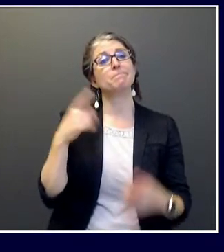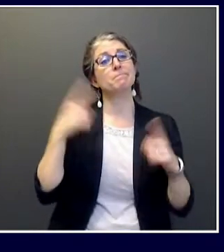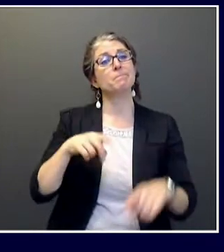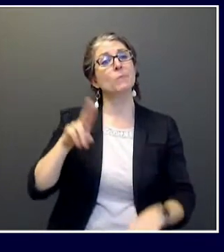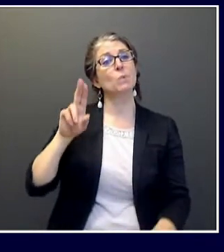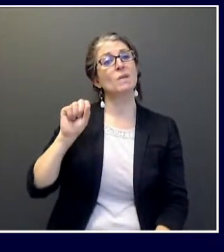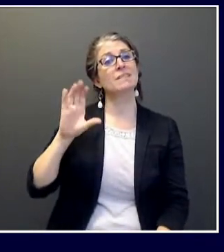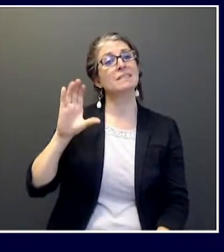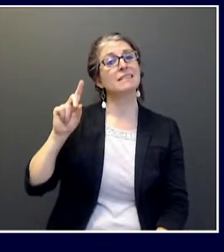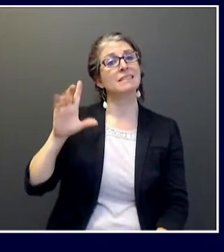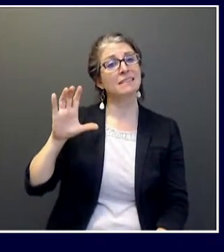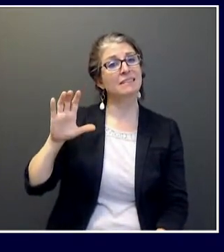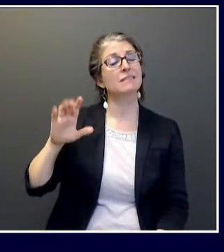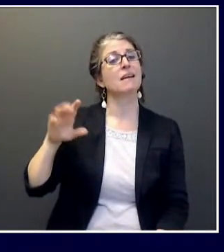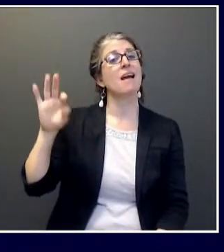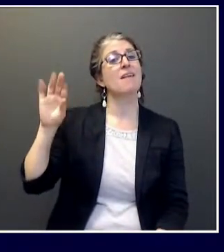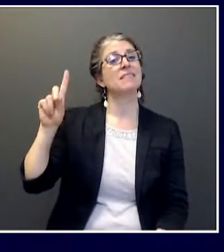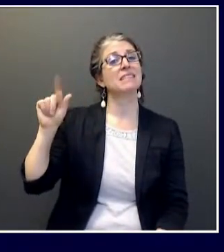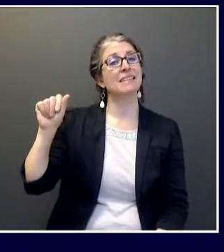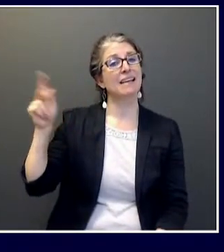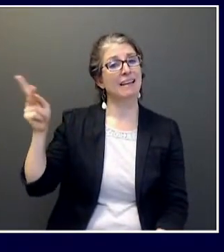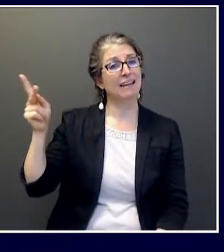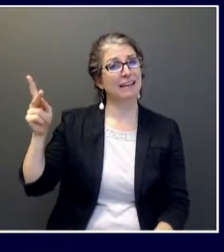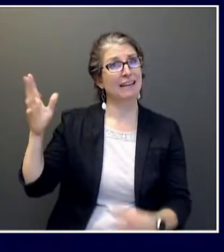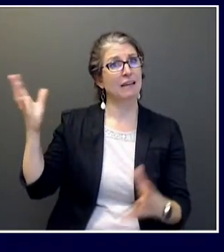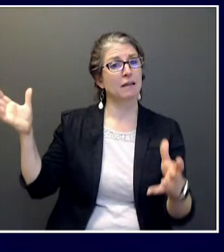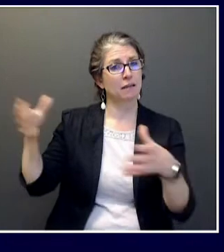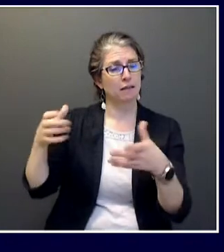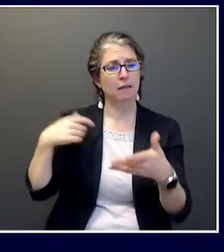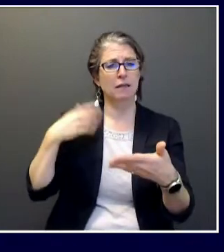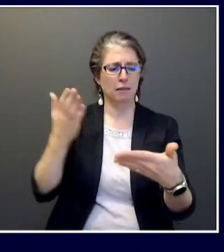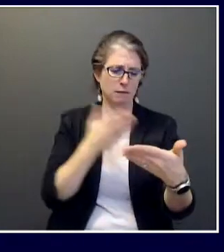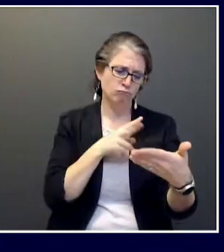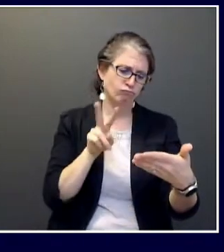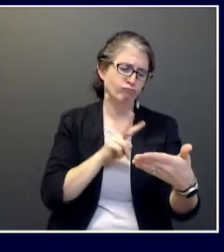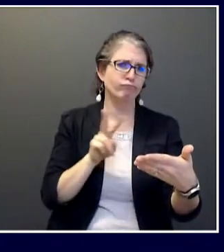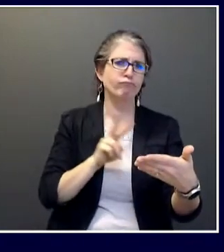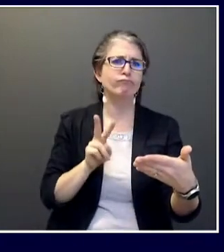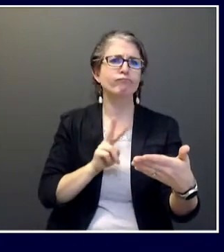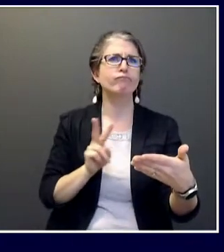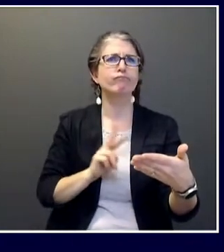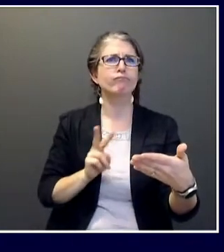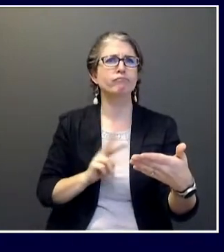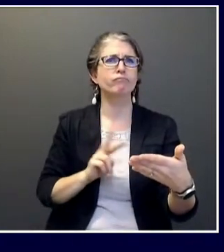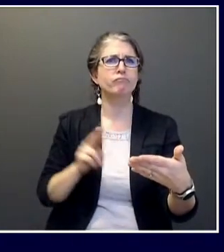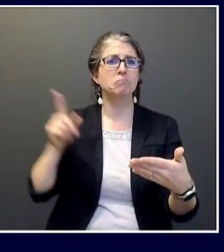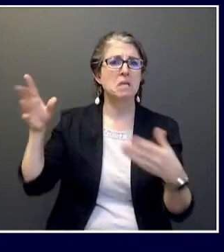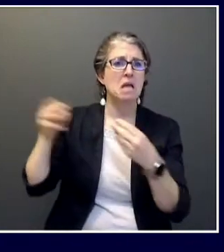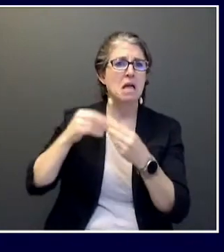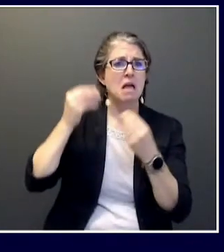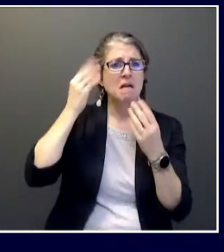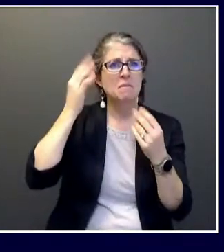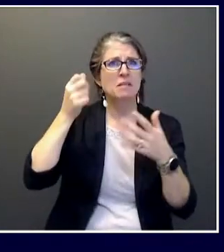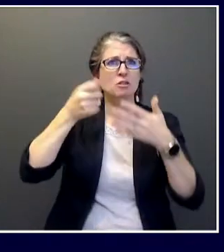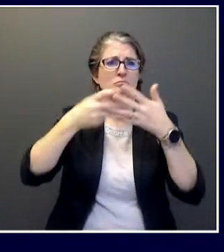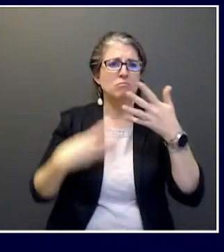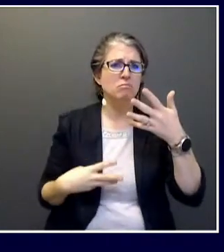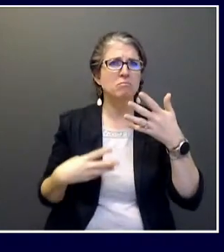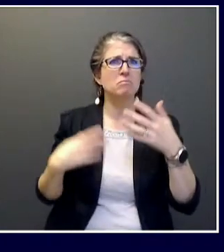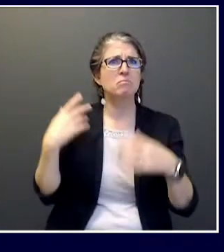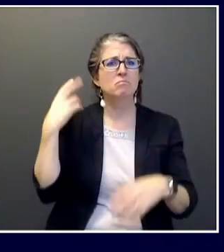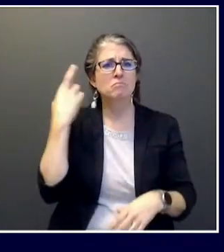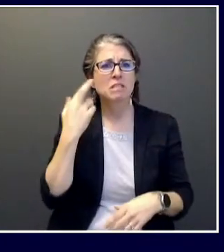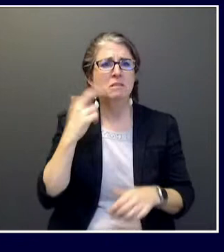US CDC, if they, with a review of additional information, looking harder at what's going on with the